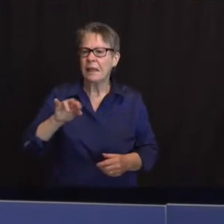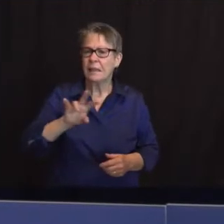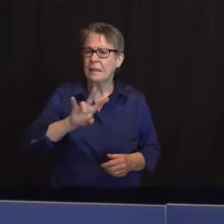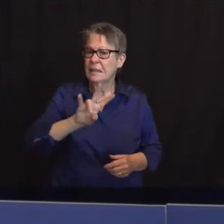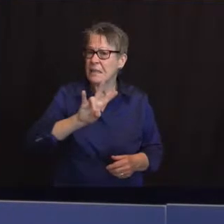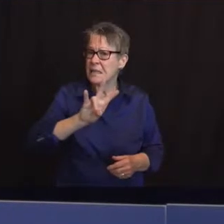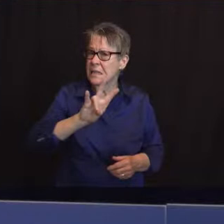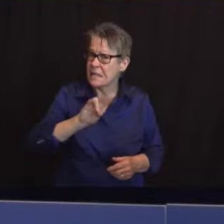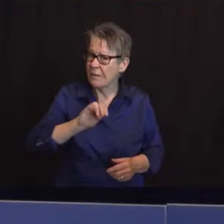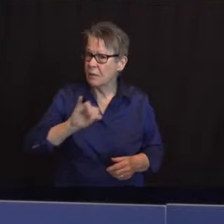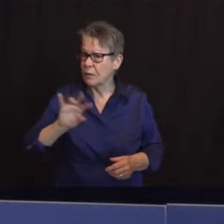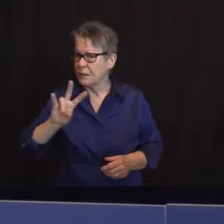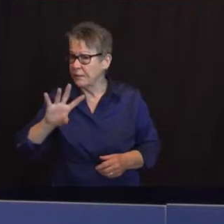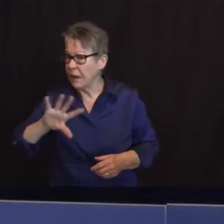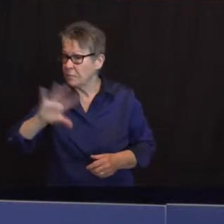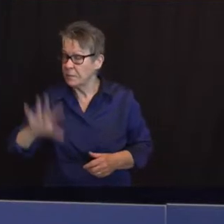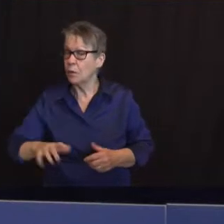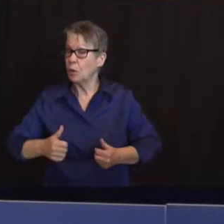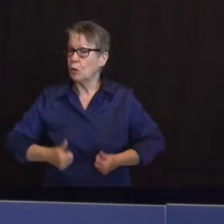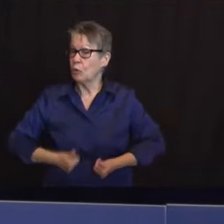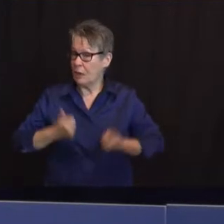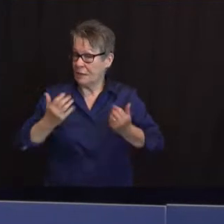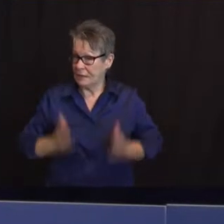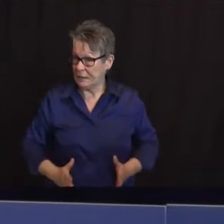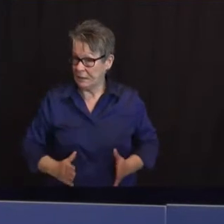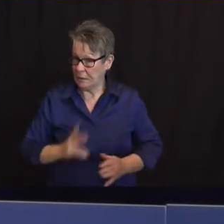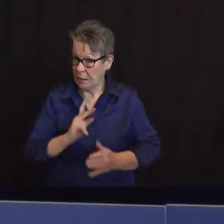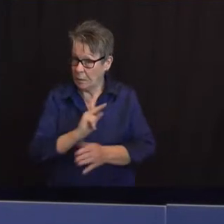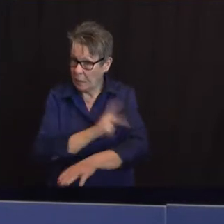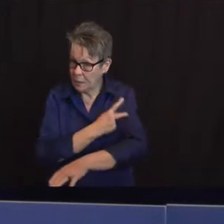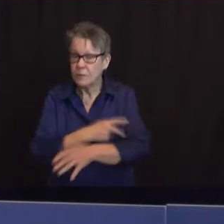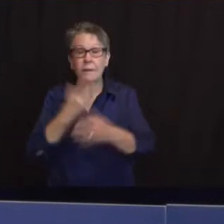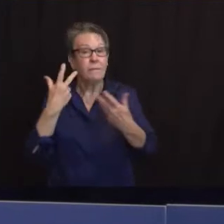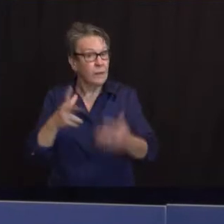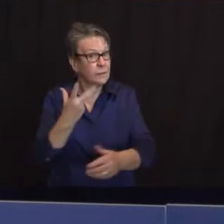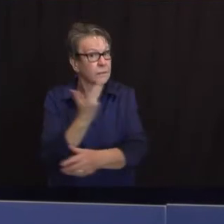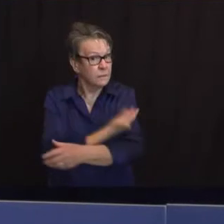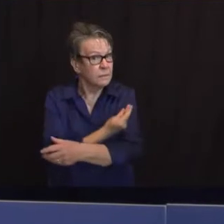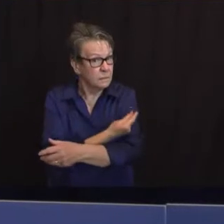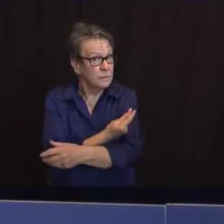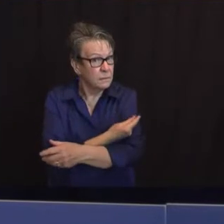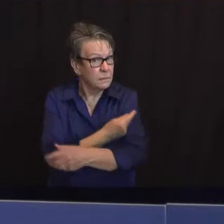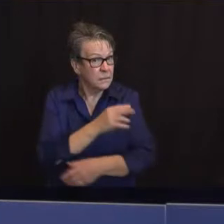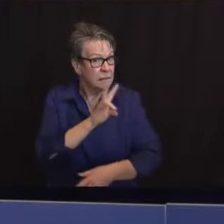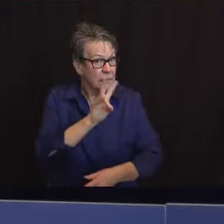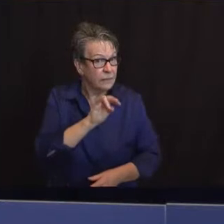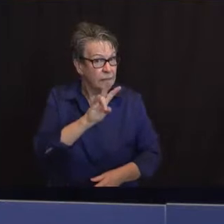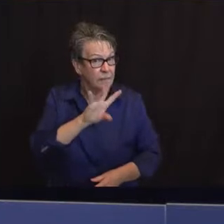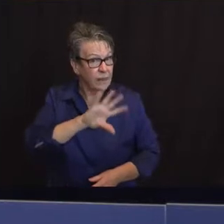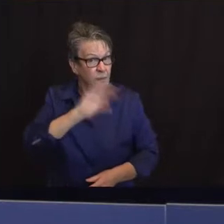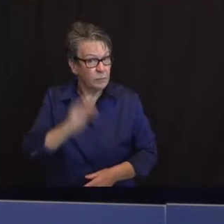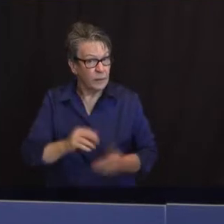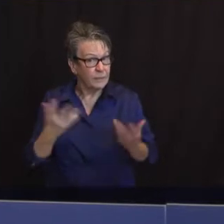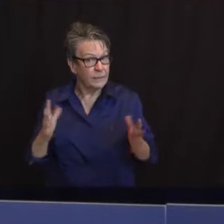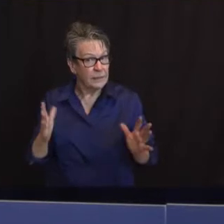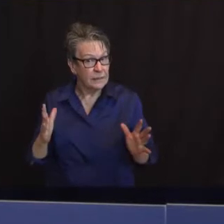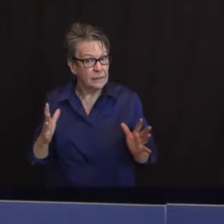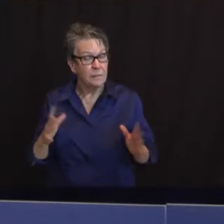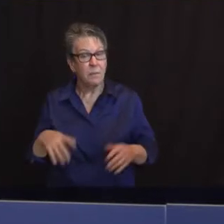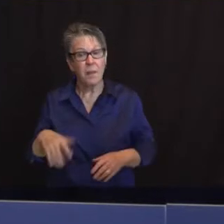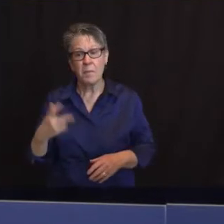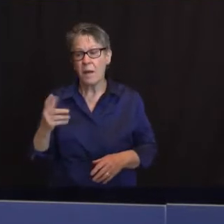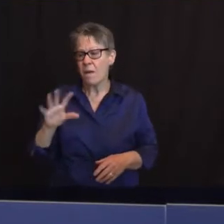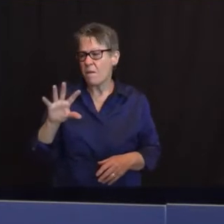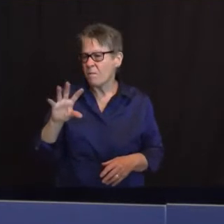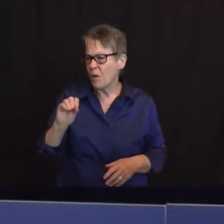reported that about 40 to 50% of employees, but we're going to update that data